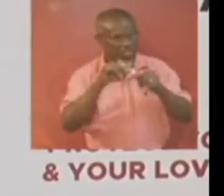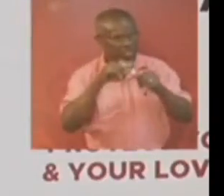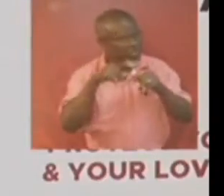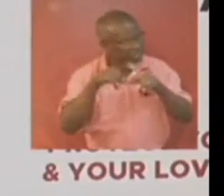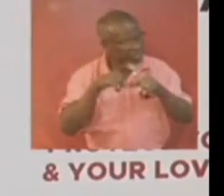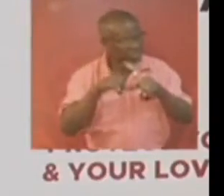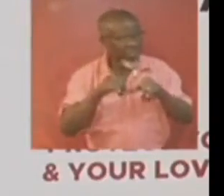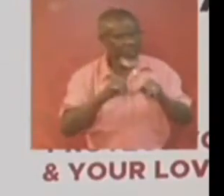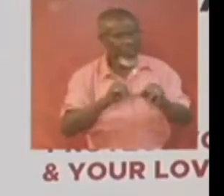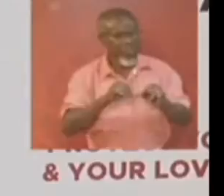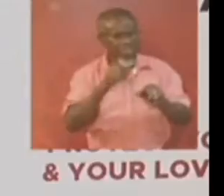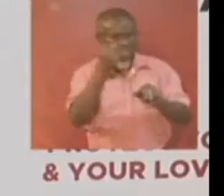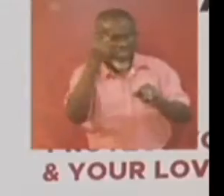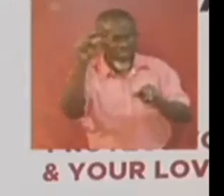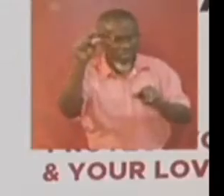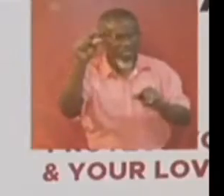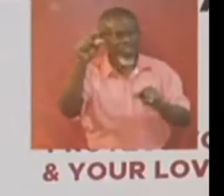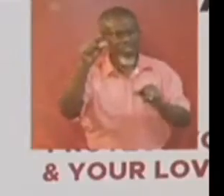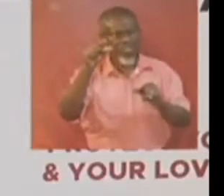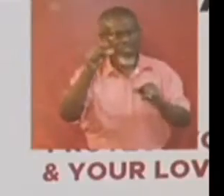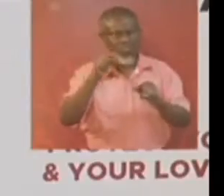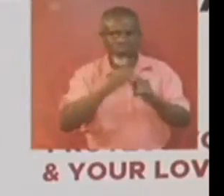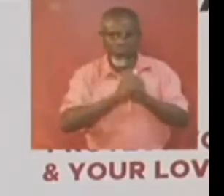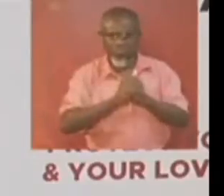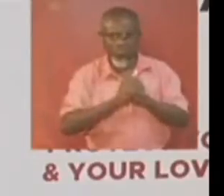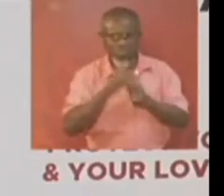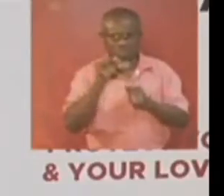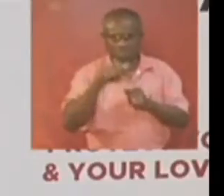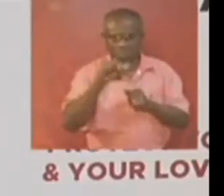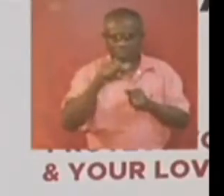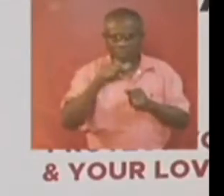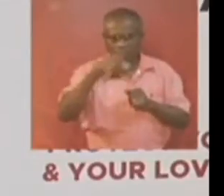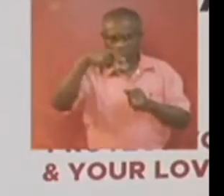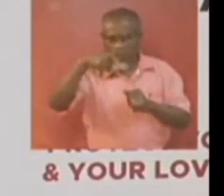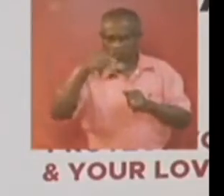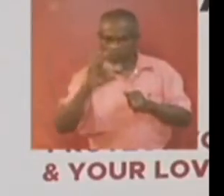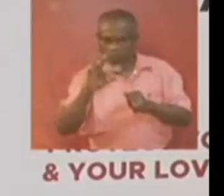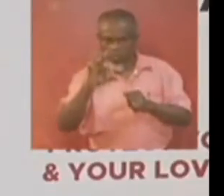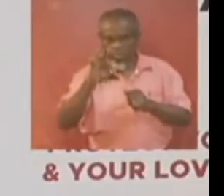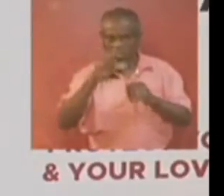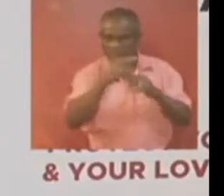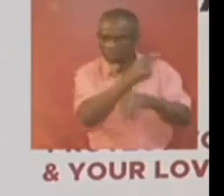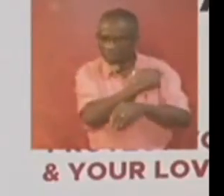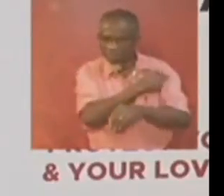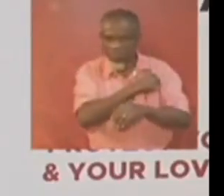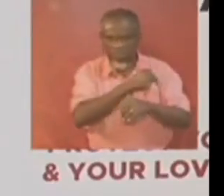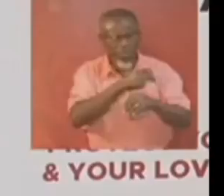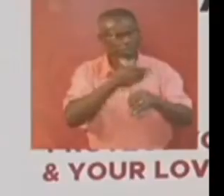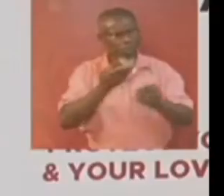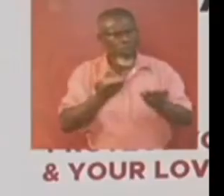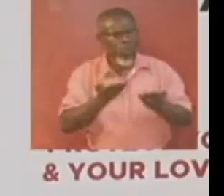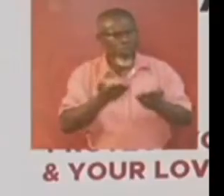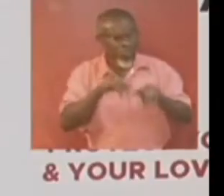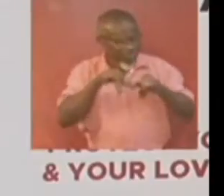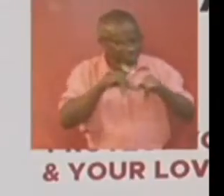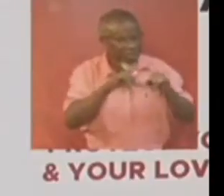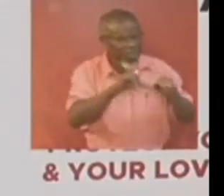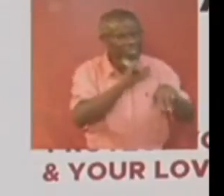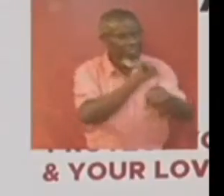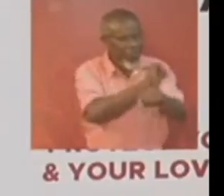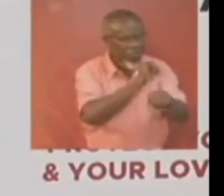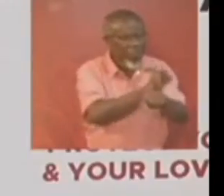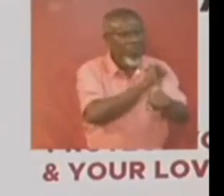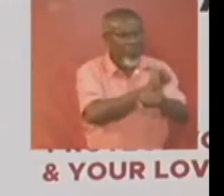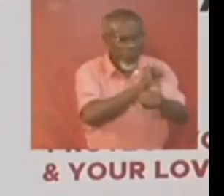Hospital, the Sangre Grande Hospital, the Point Fortin Hospital, to continue unabated with